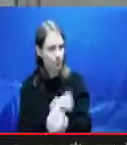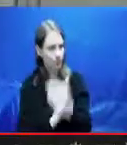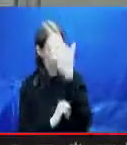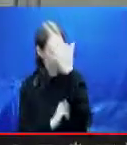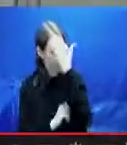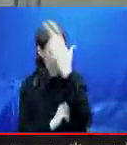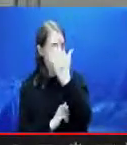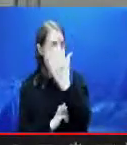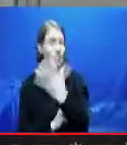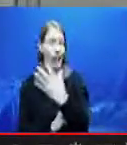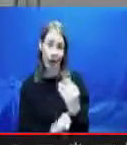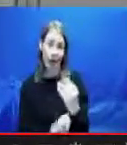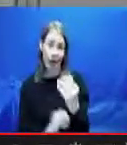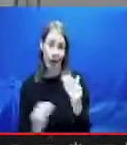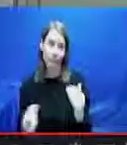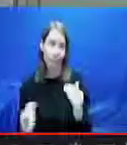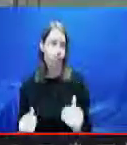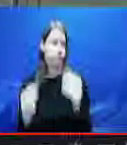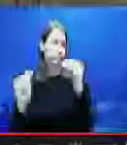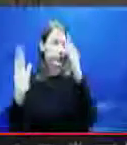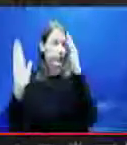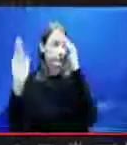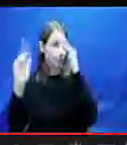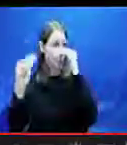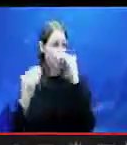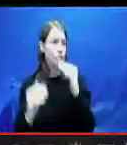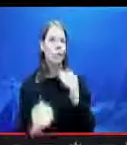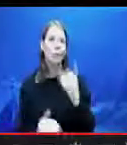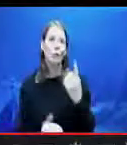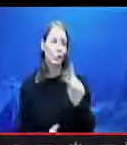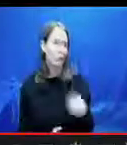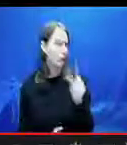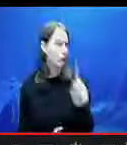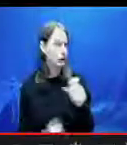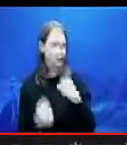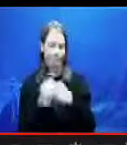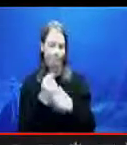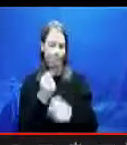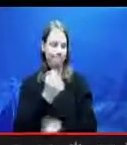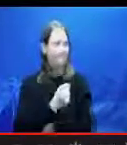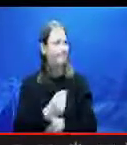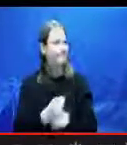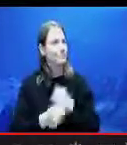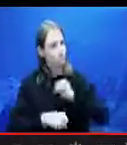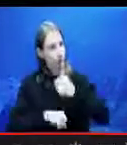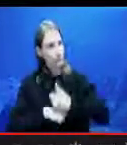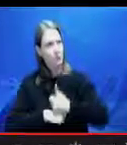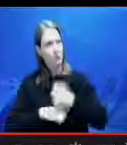create a framework for it to happen in a reasonable way.